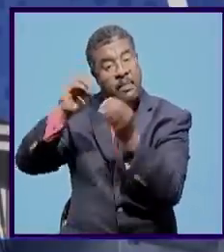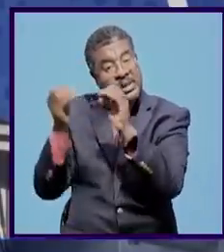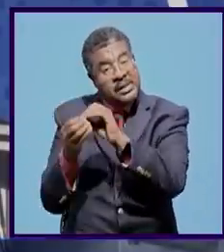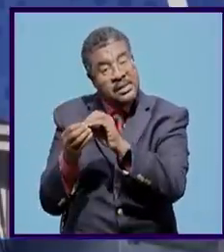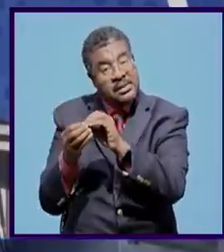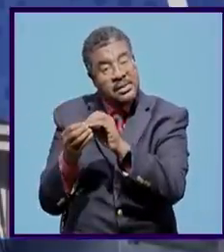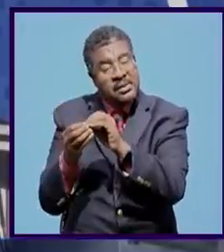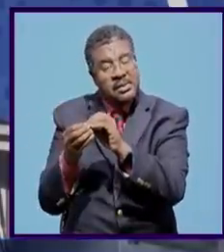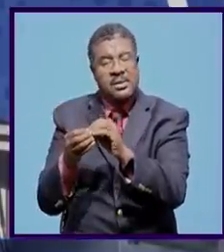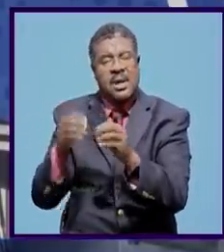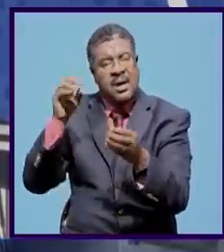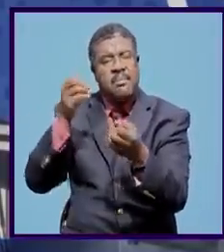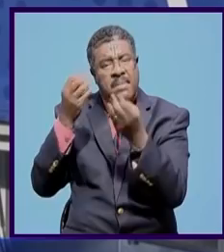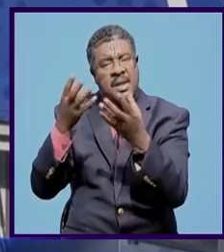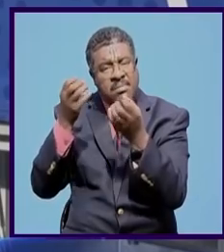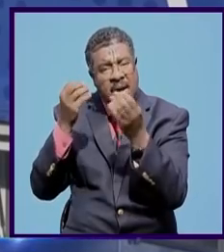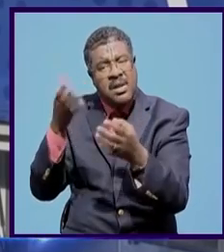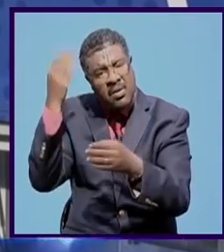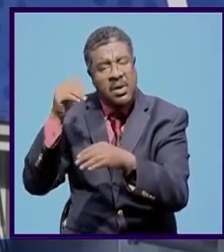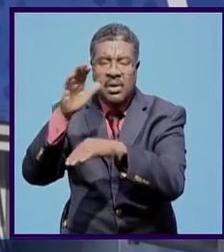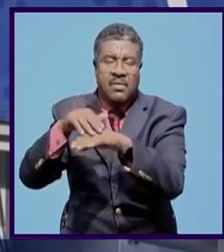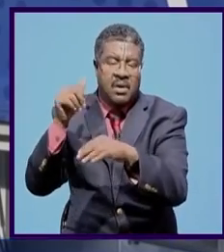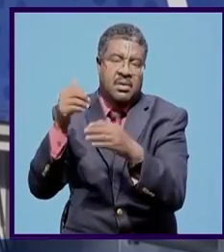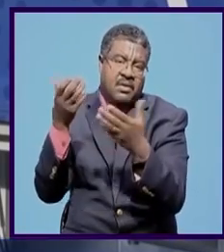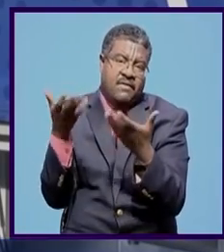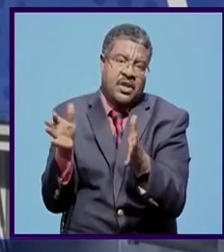there were a number of them that were invited